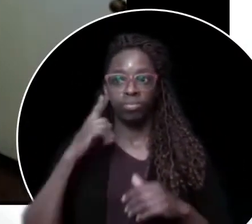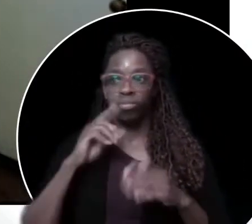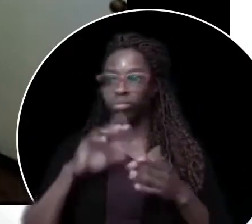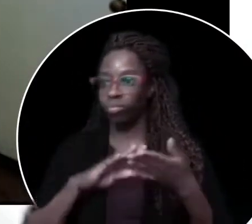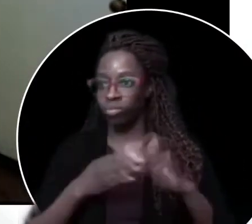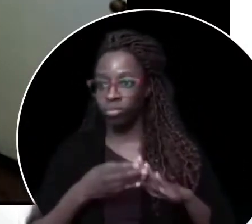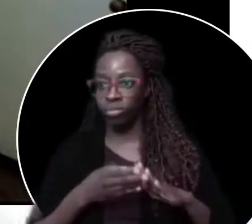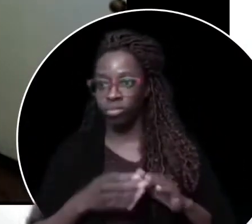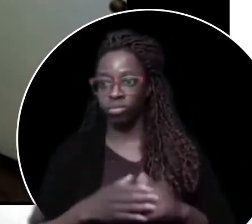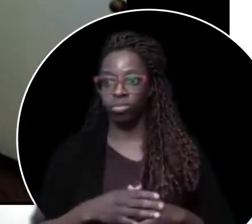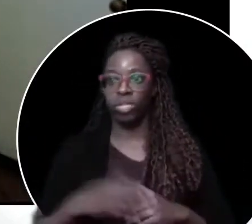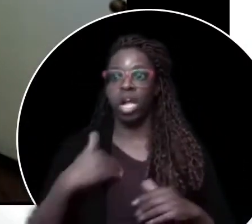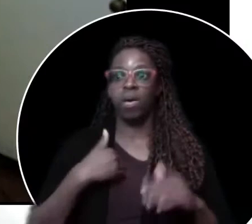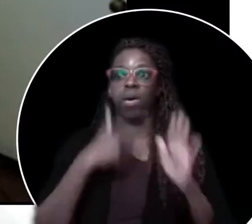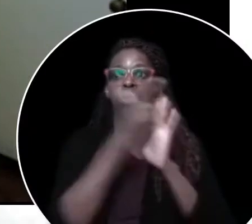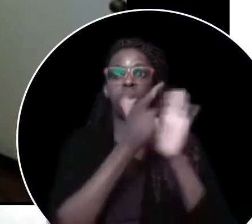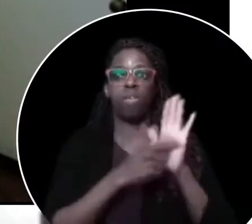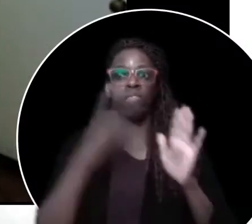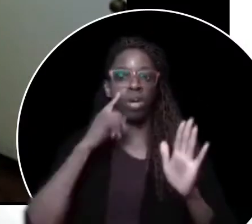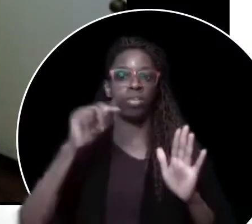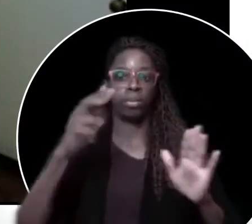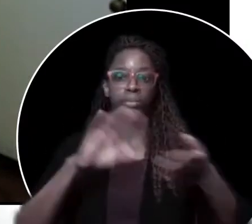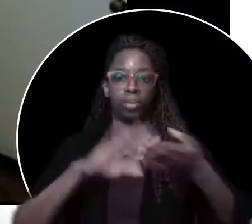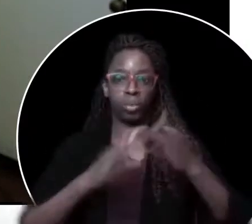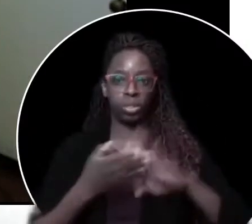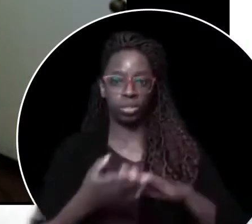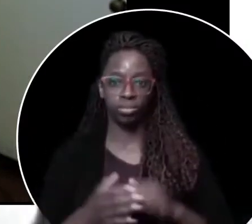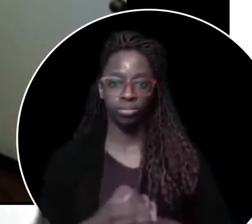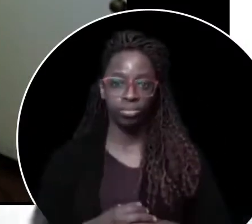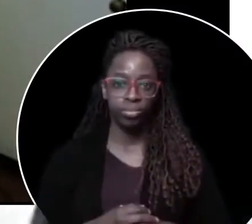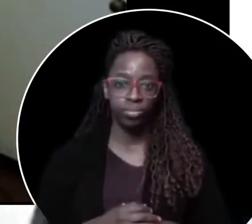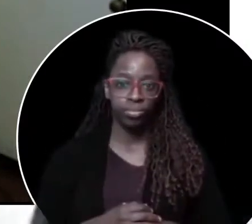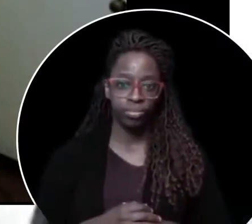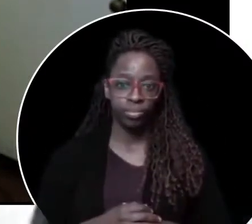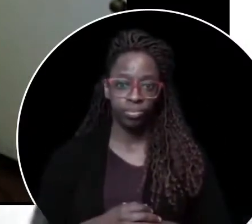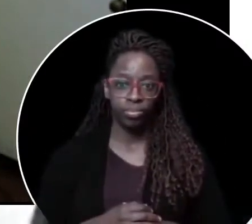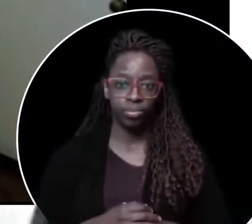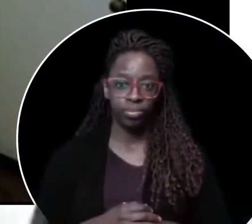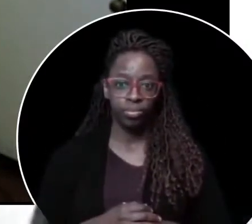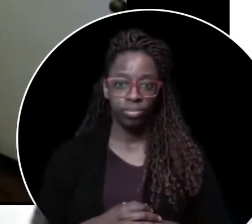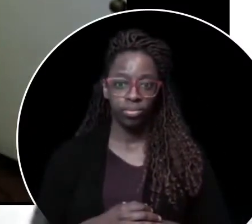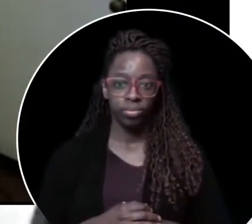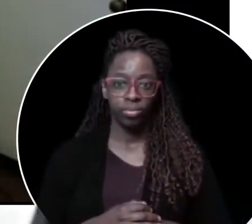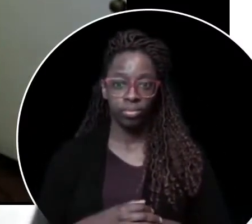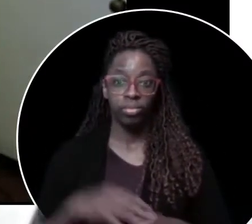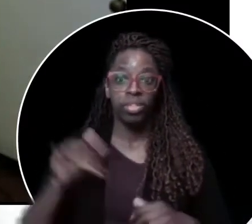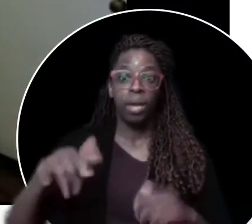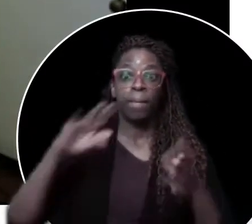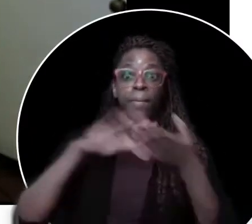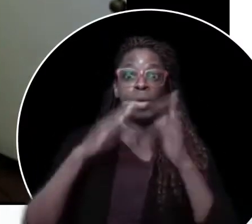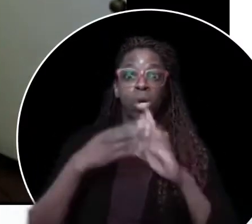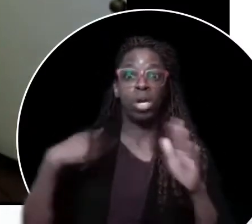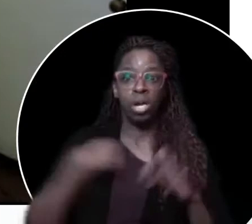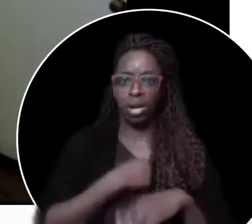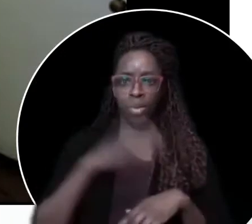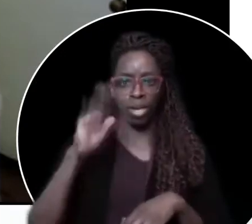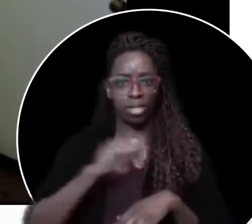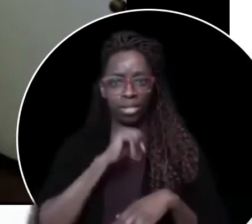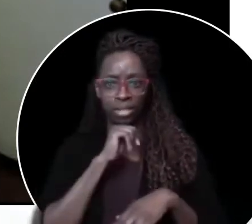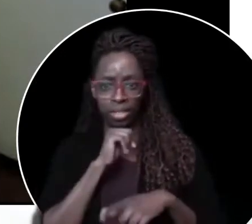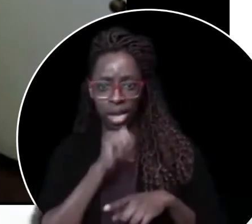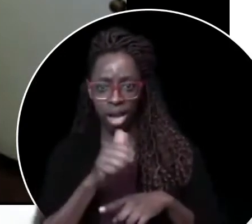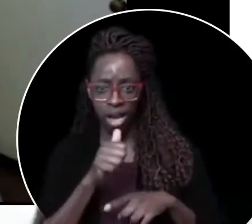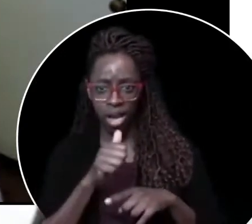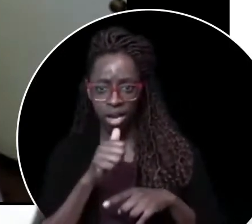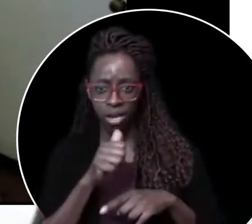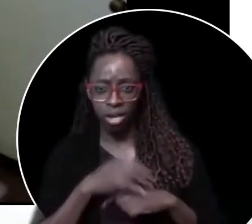X issue because that particular issue might not be one that this community articulates as most important to them. So the